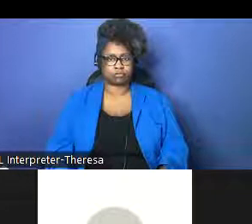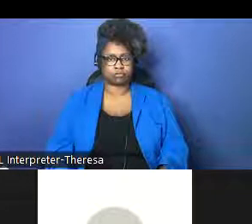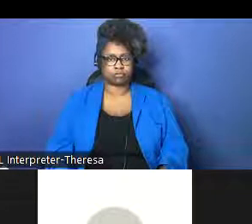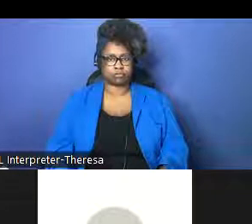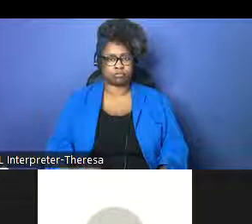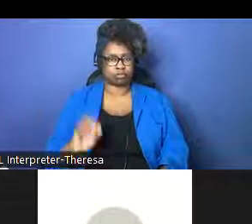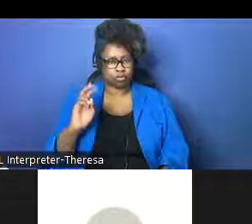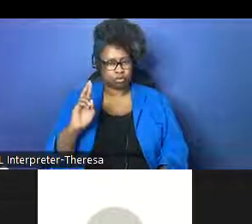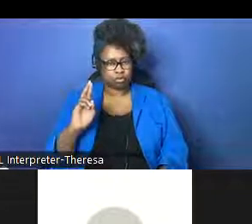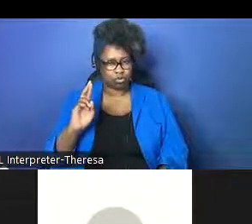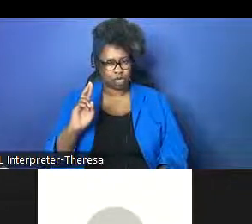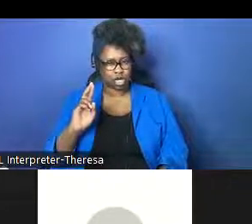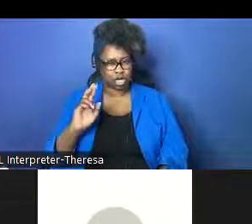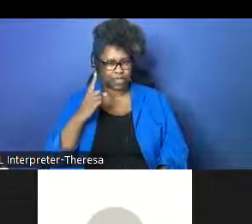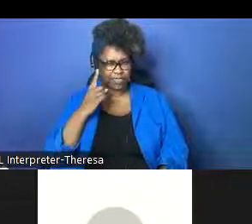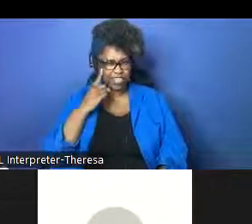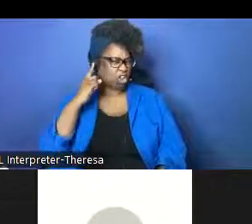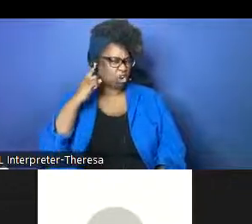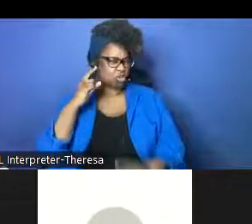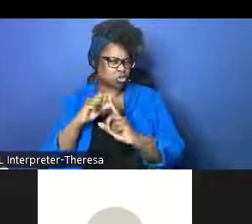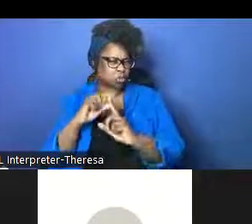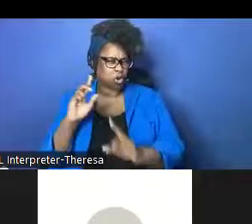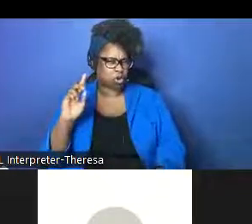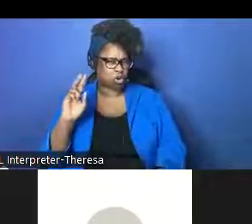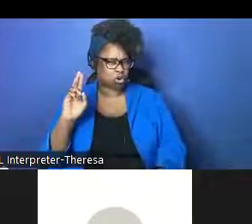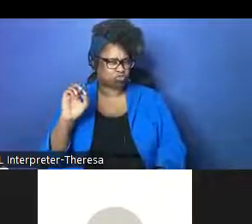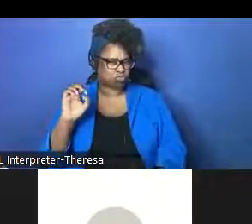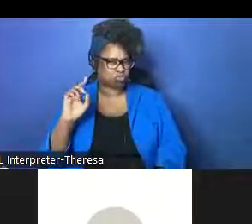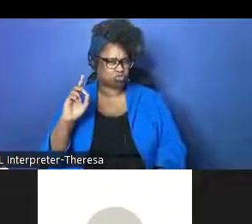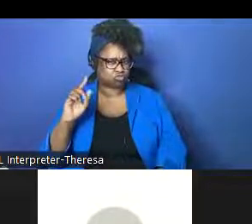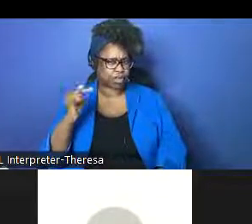Or I think I might have heard dredging in there somewhere. And the reason why